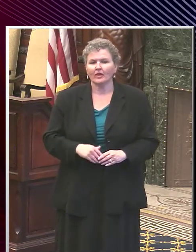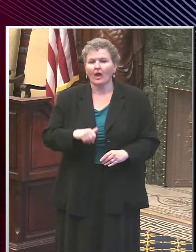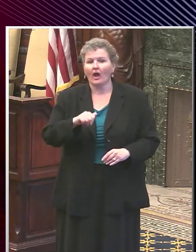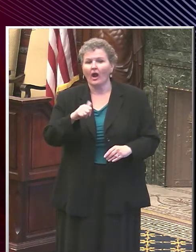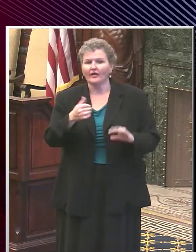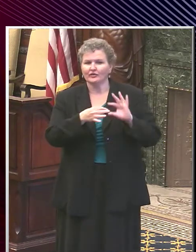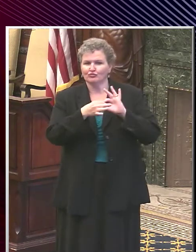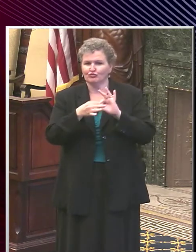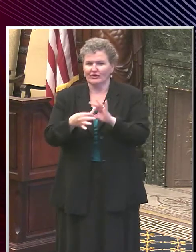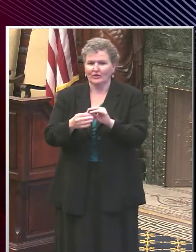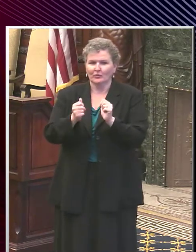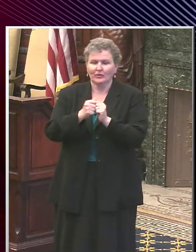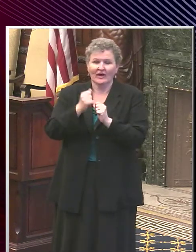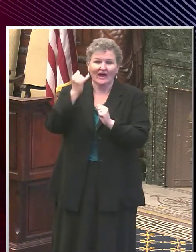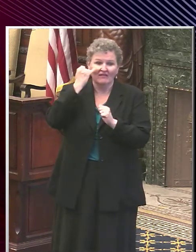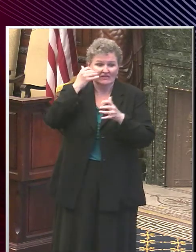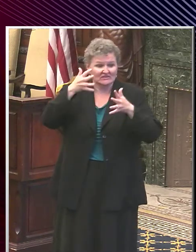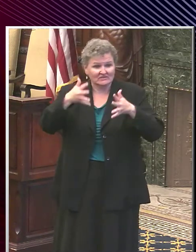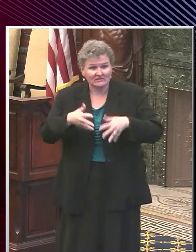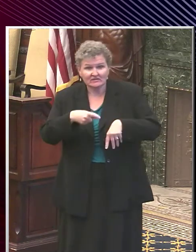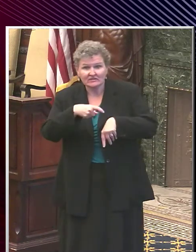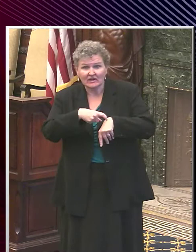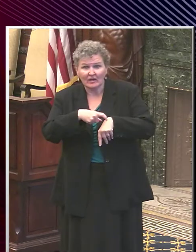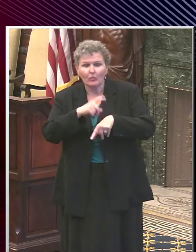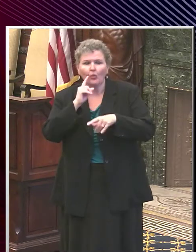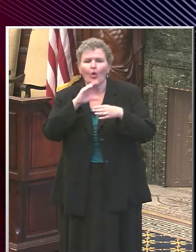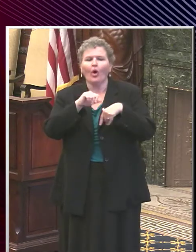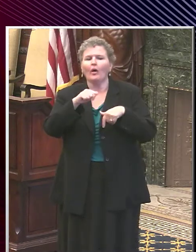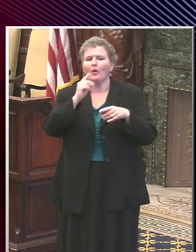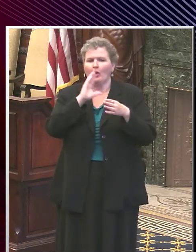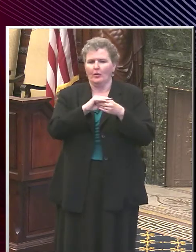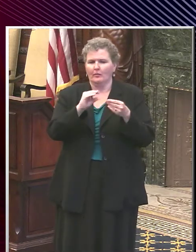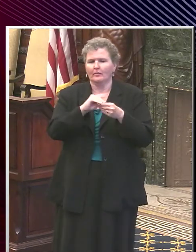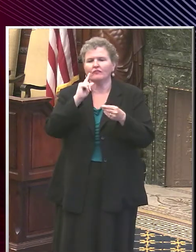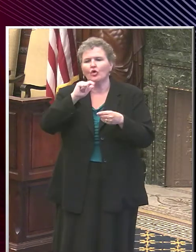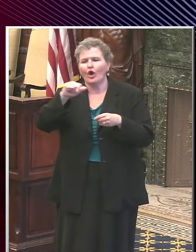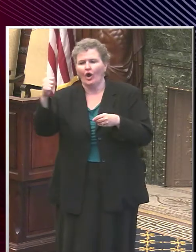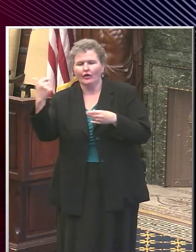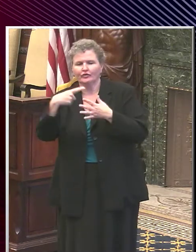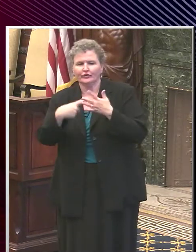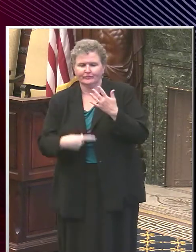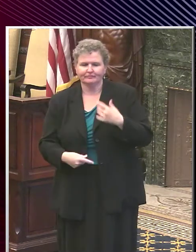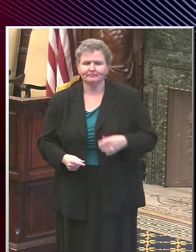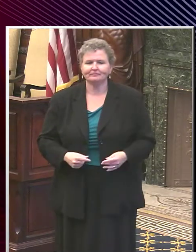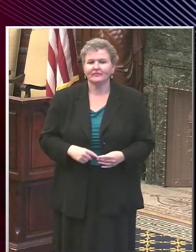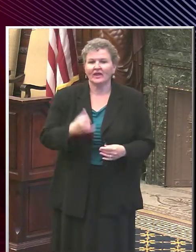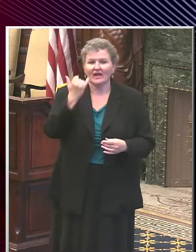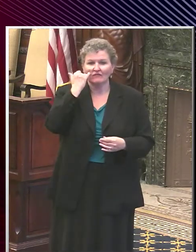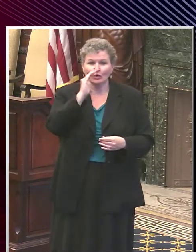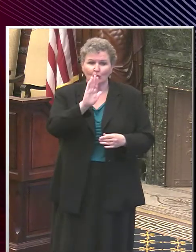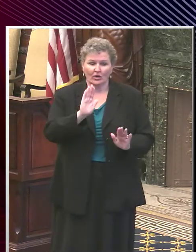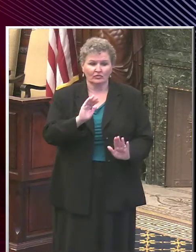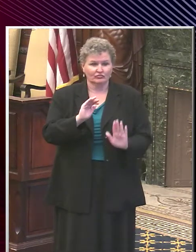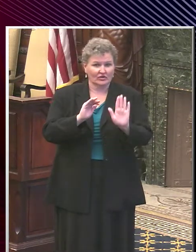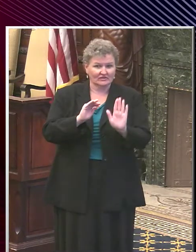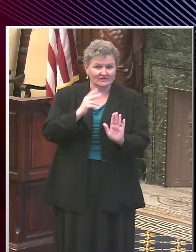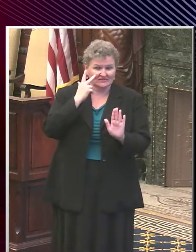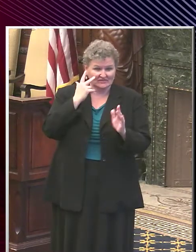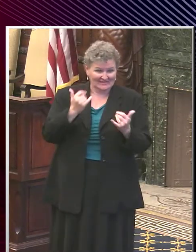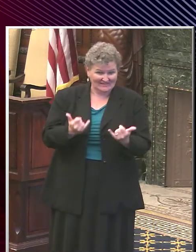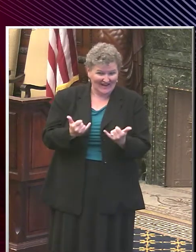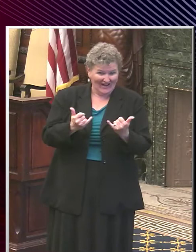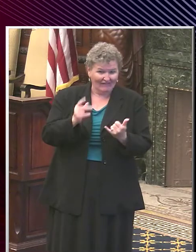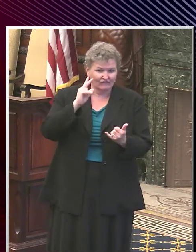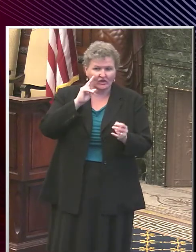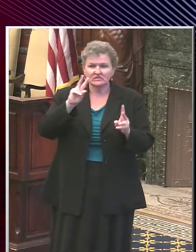time permits, we will open the floor to unrelated matters. If your hand is raised for another topic